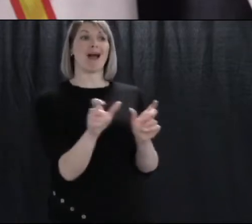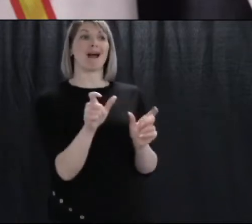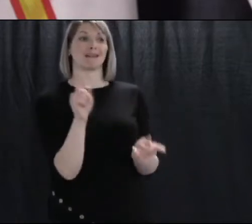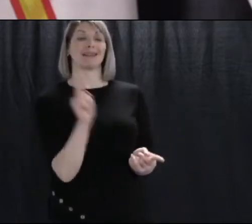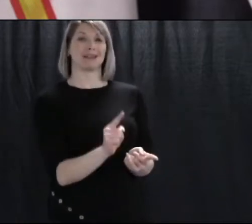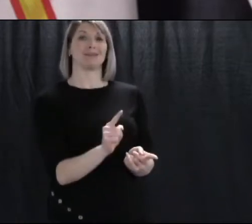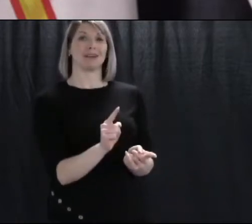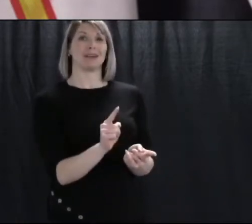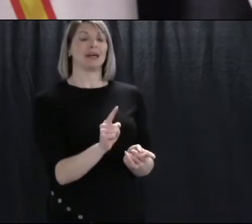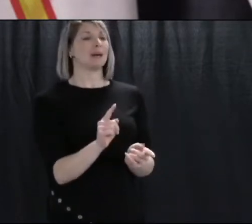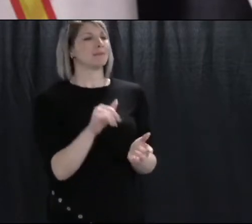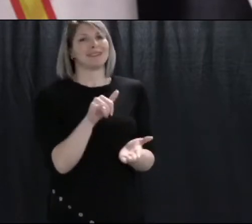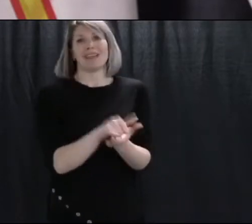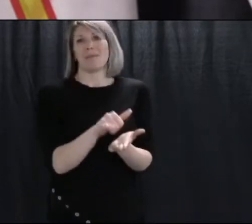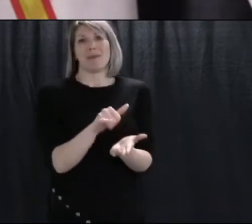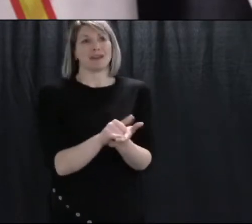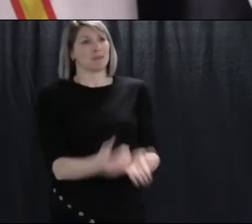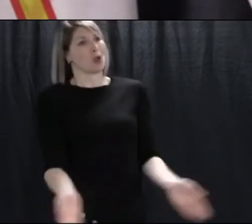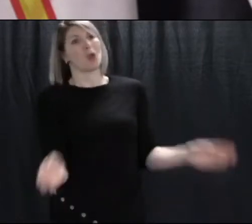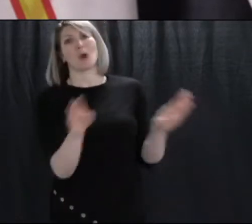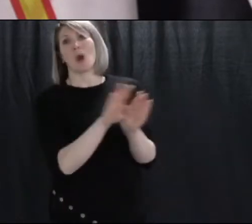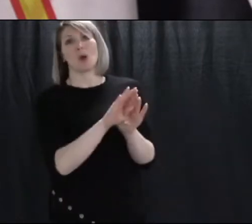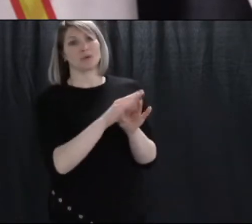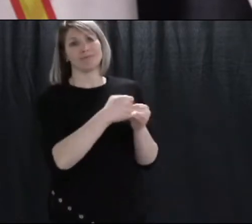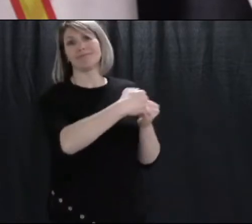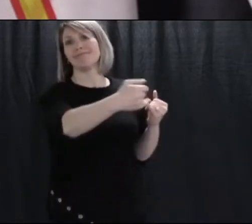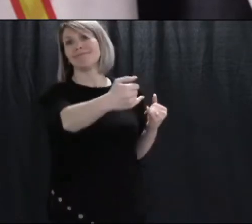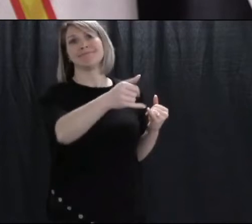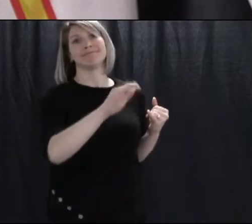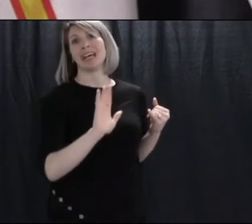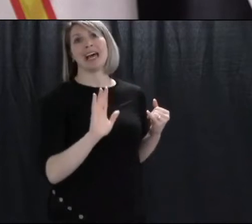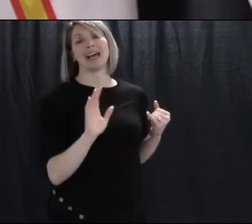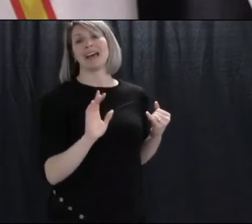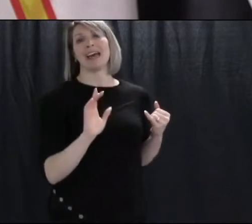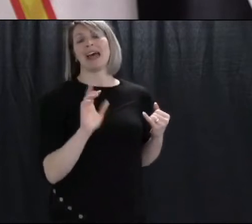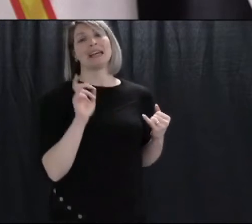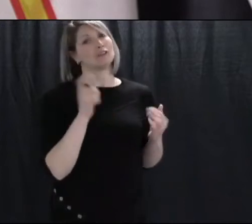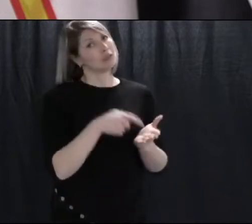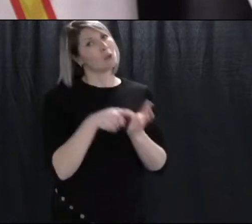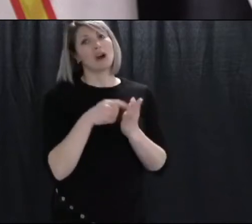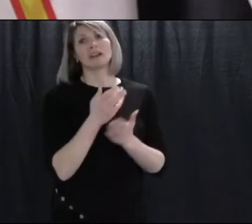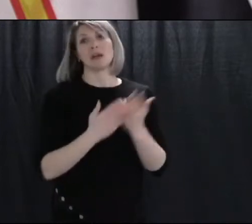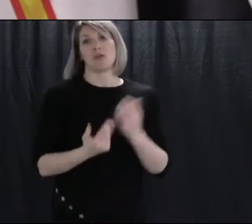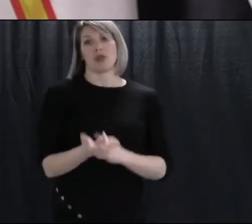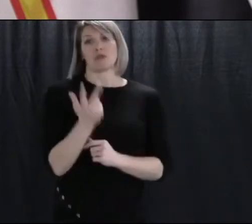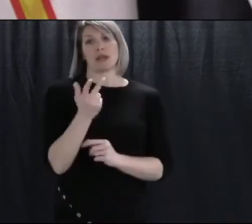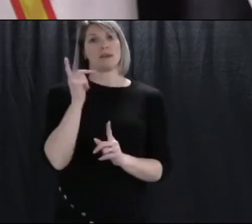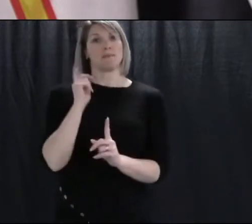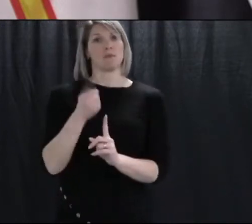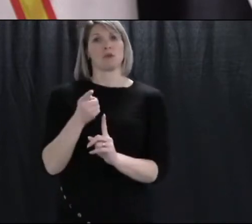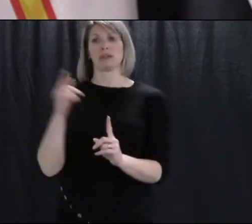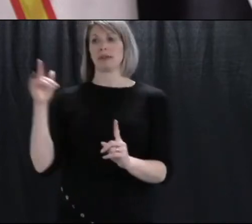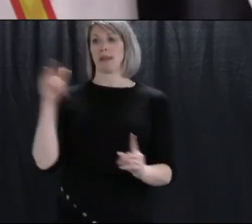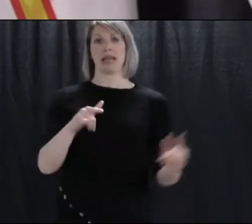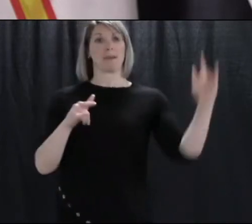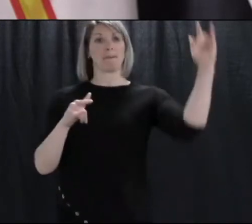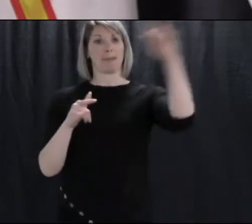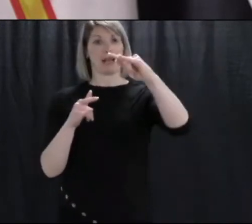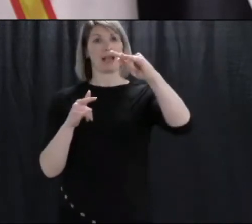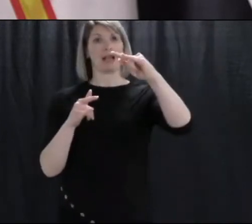it's literally impossible to do it, in every single circumstance. Just having 3 entry points, really 2 by